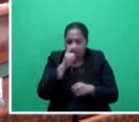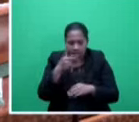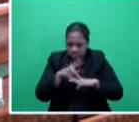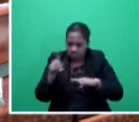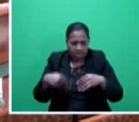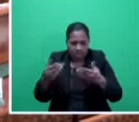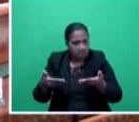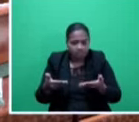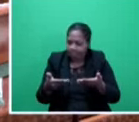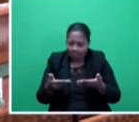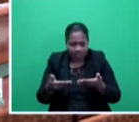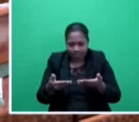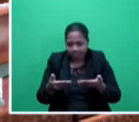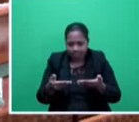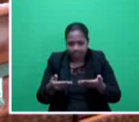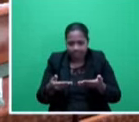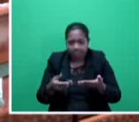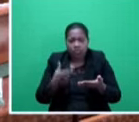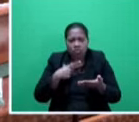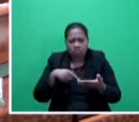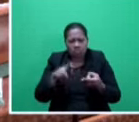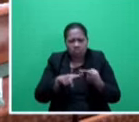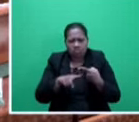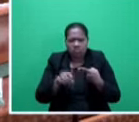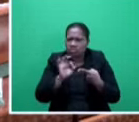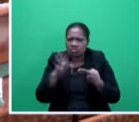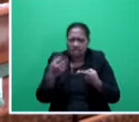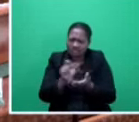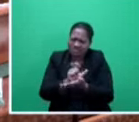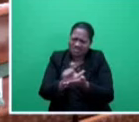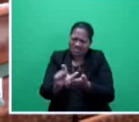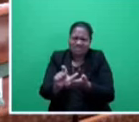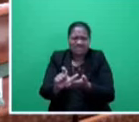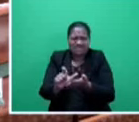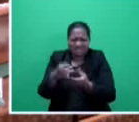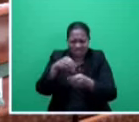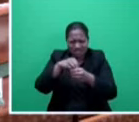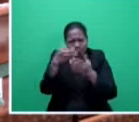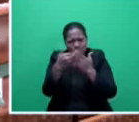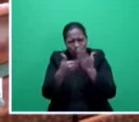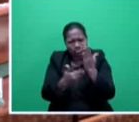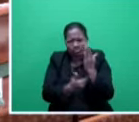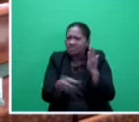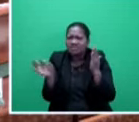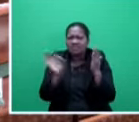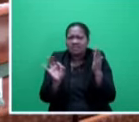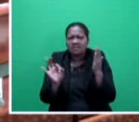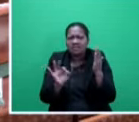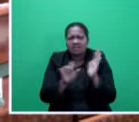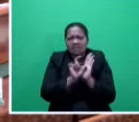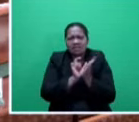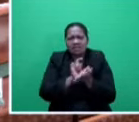as, one, it does not request for a clear action as required for under